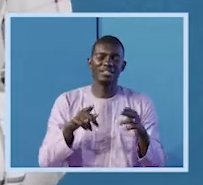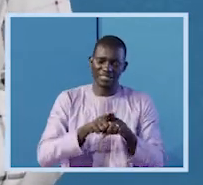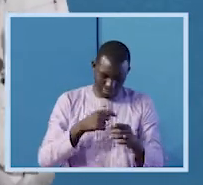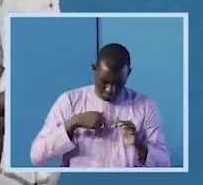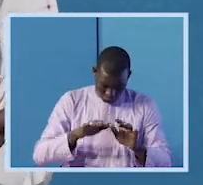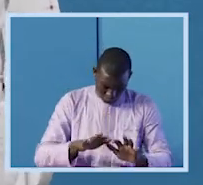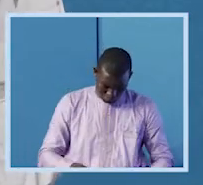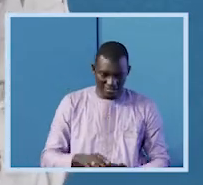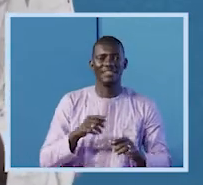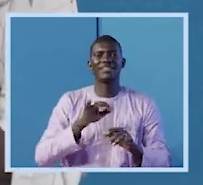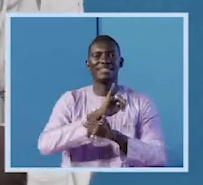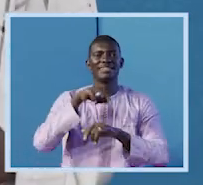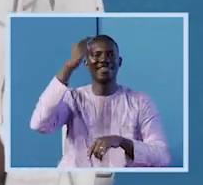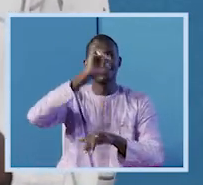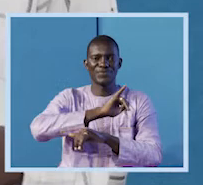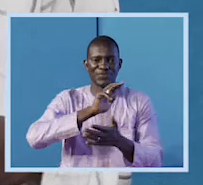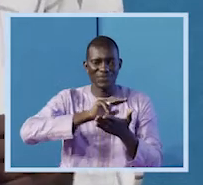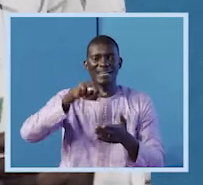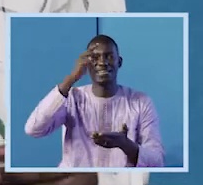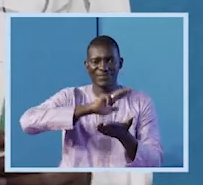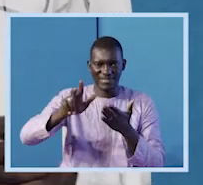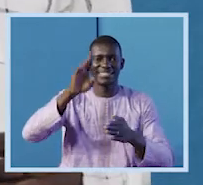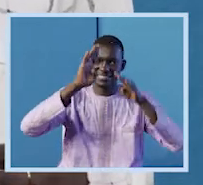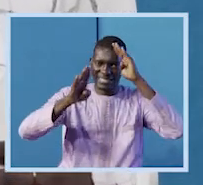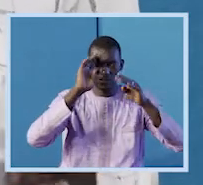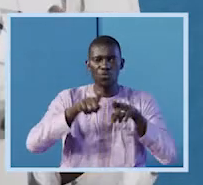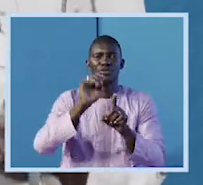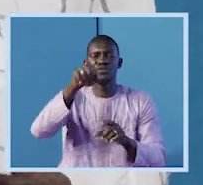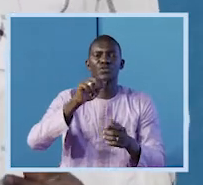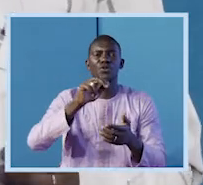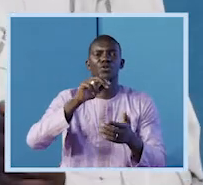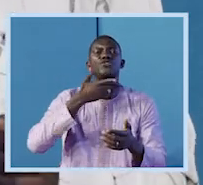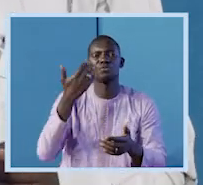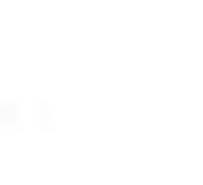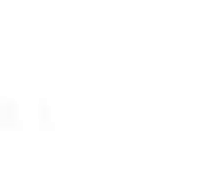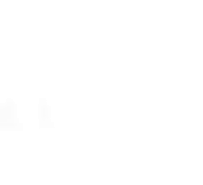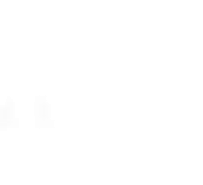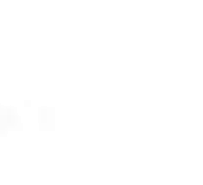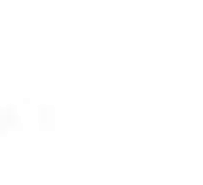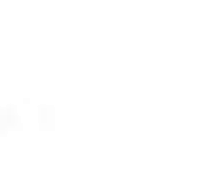implement them. Till I come your way next week with other young people doing extremely well across the country. Stay tuned.